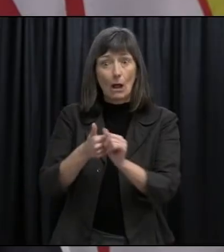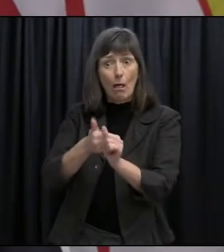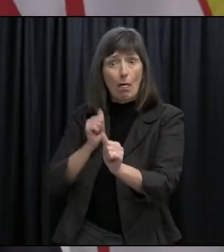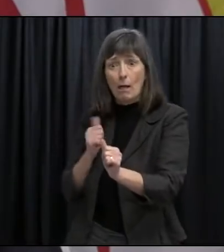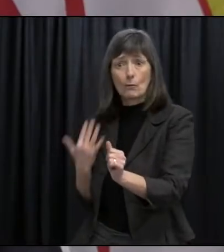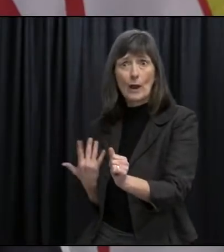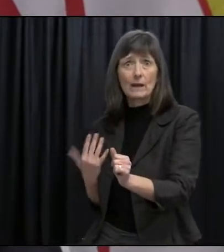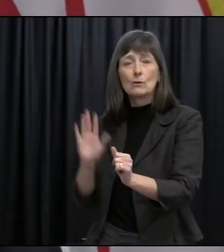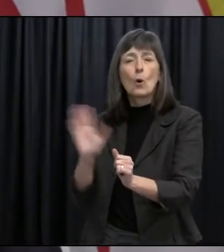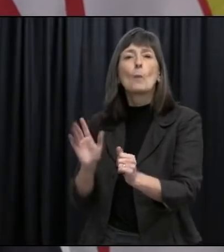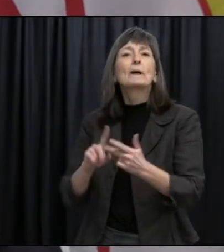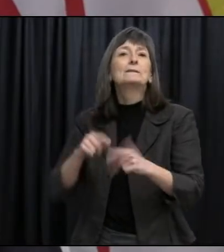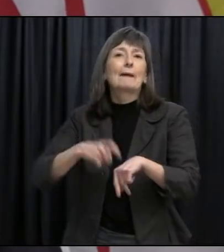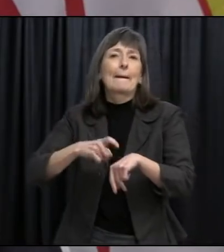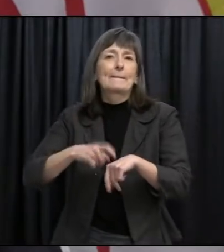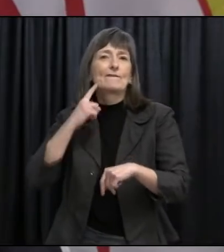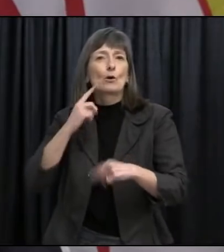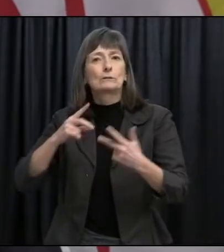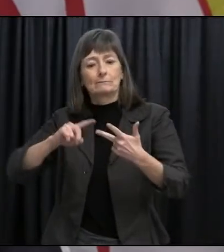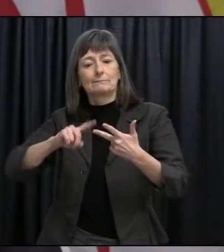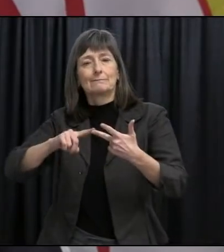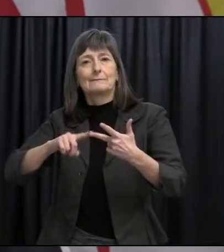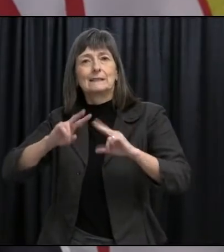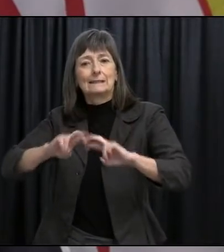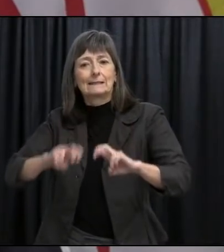backlog or anything like that, but it's